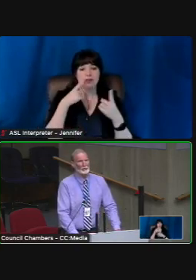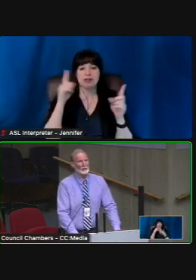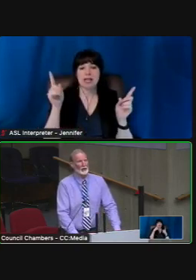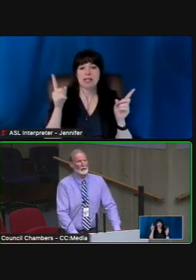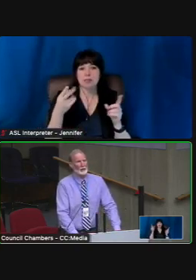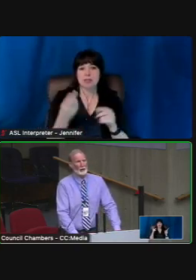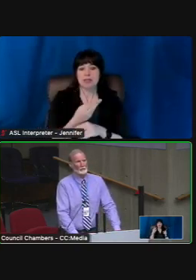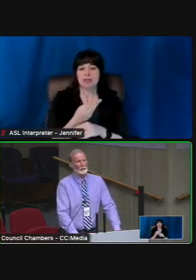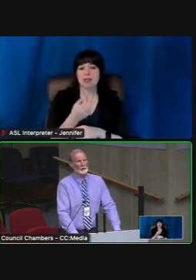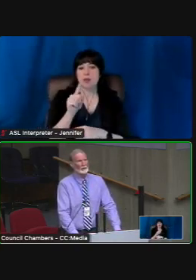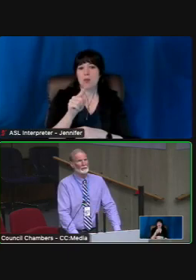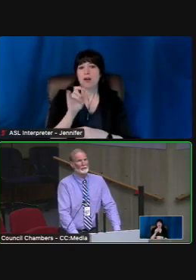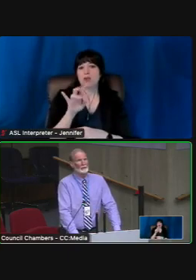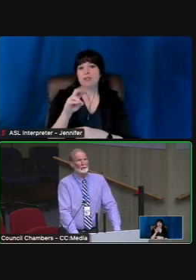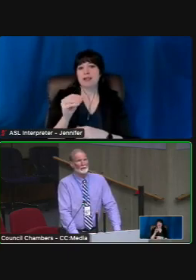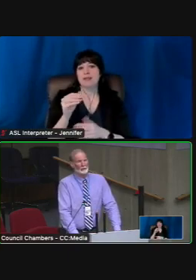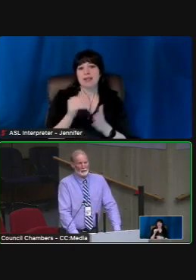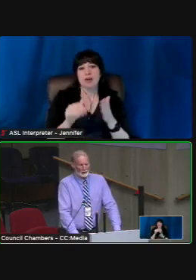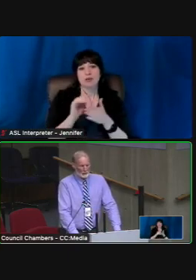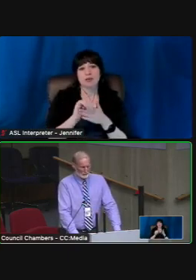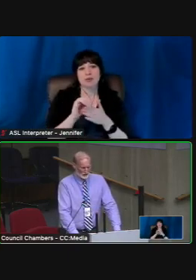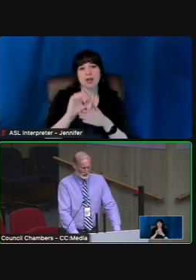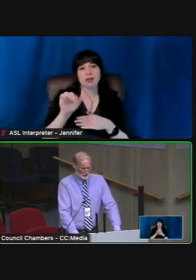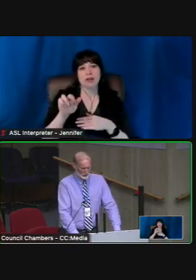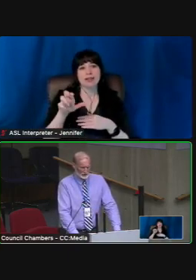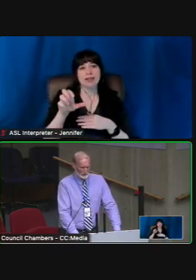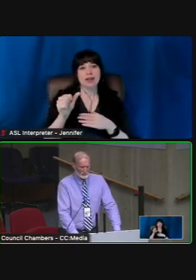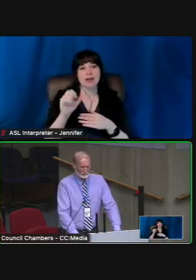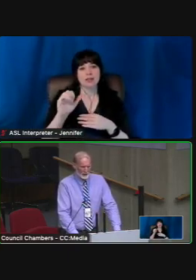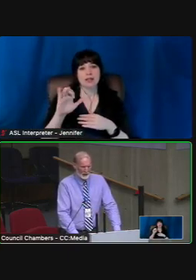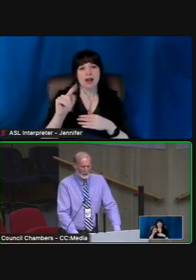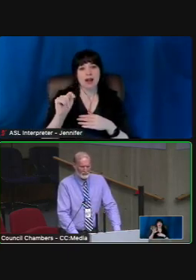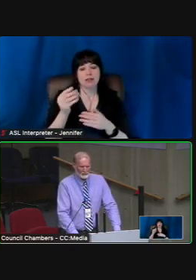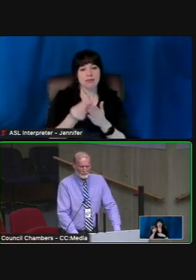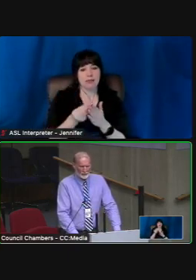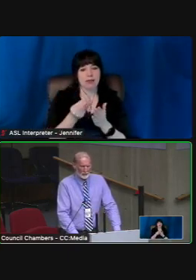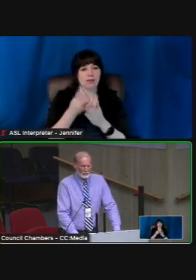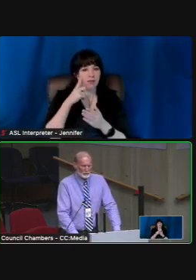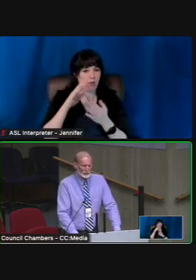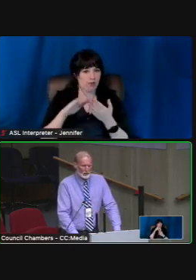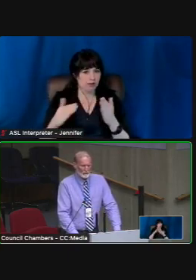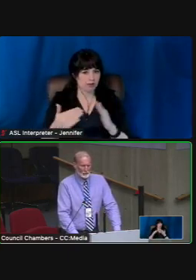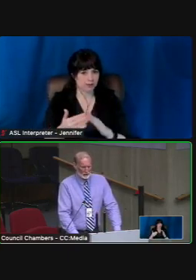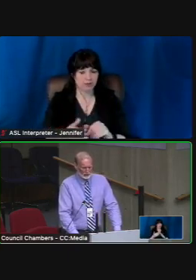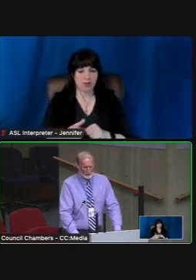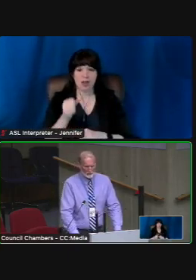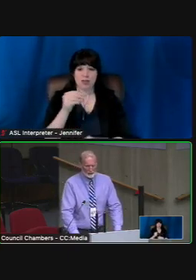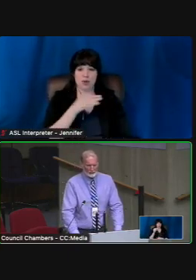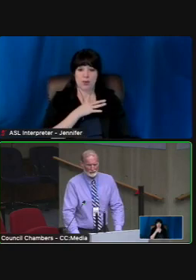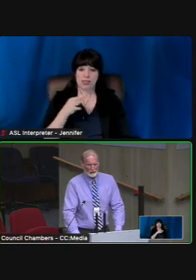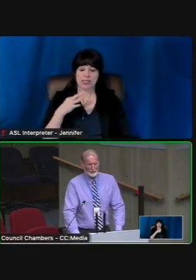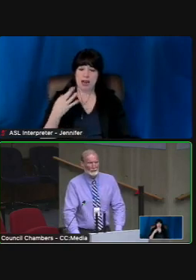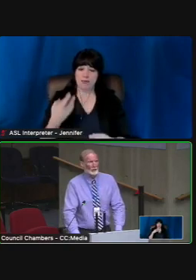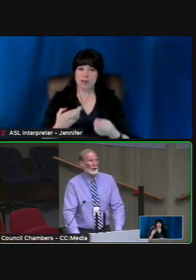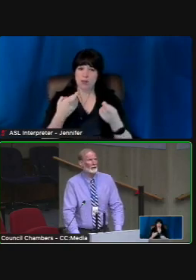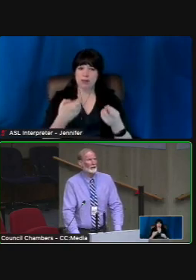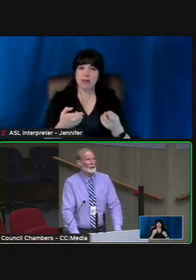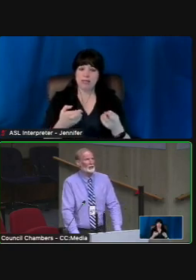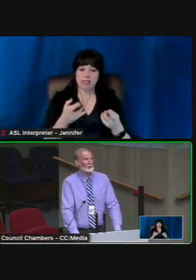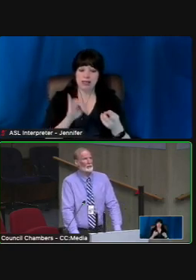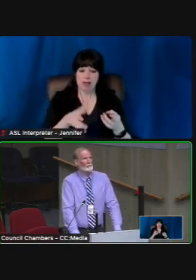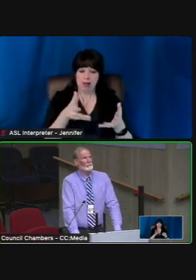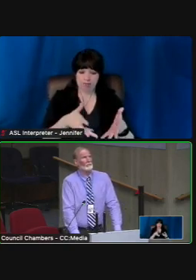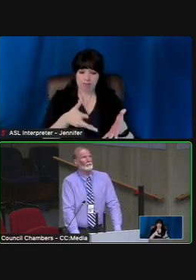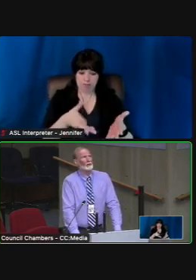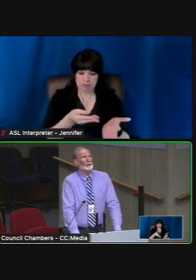$170,000 of CARES Act money for this on the city's behalf. So staff is recommending that